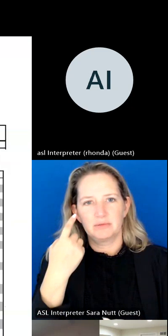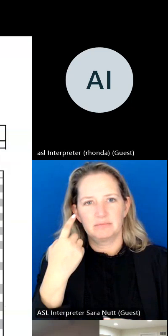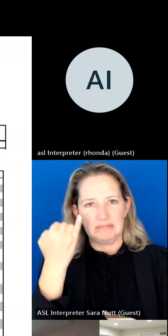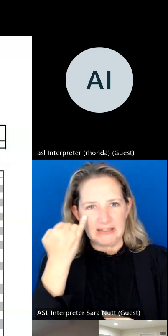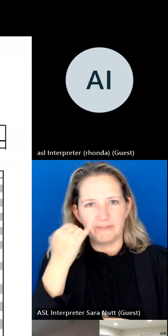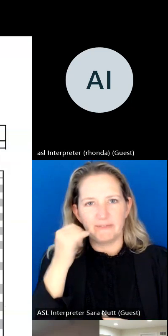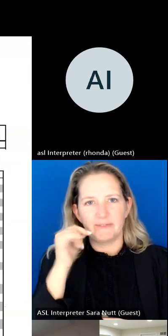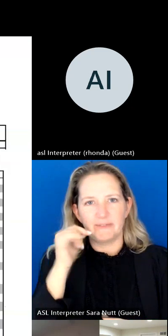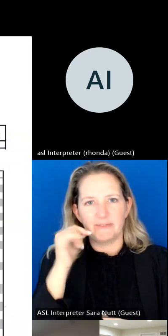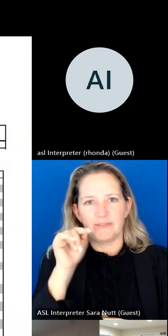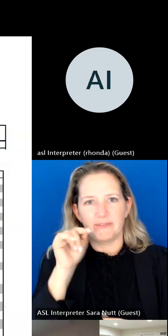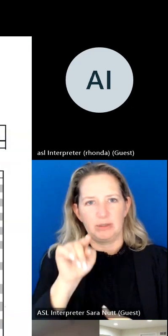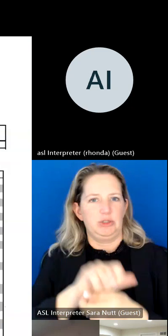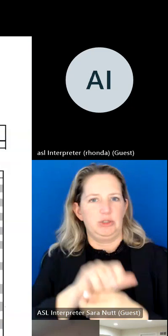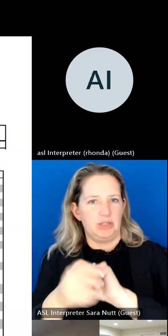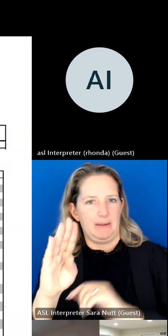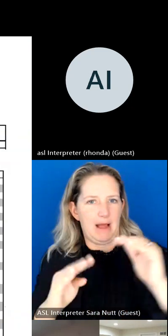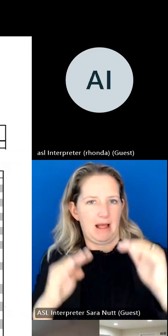balance section.